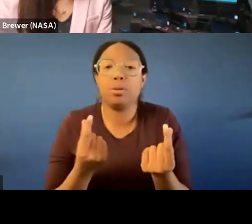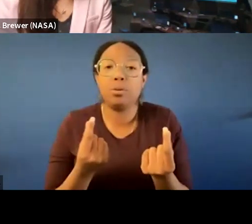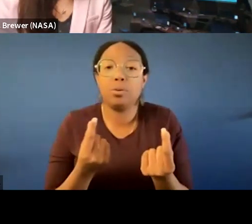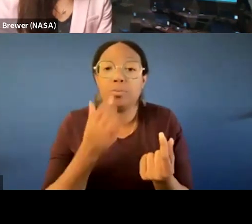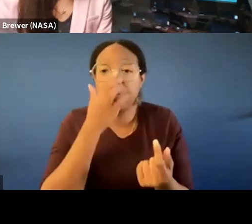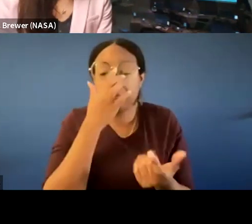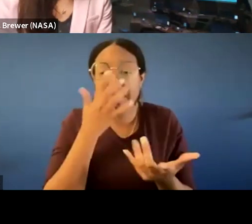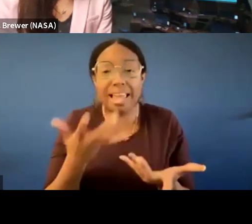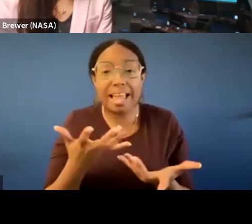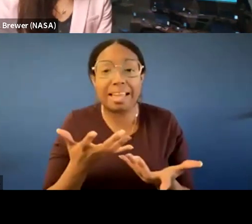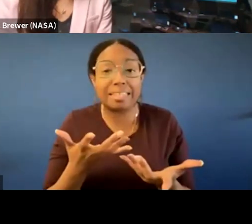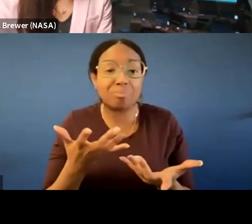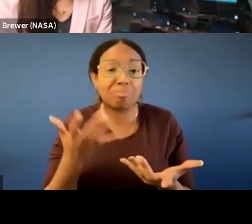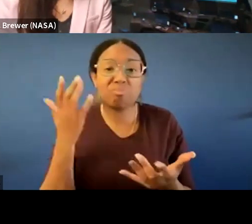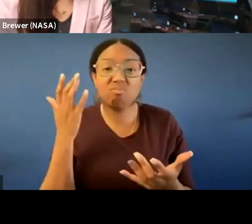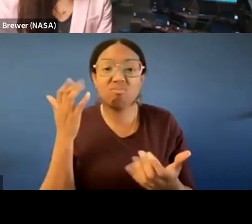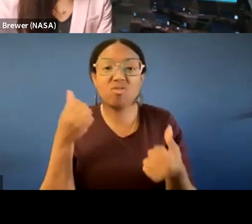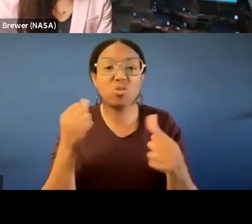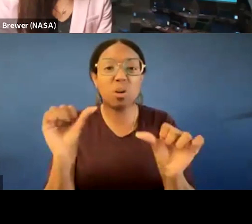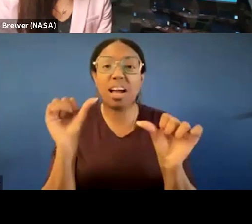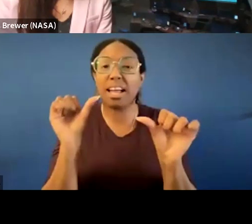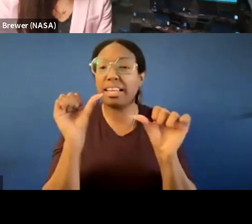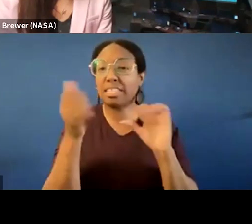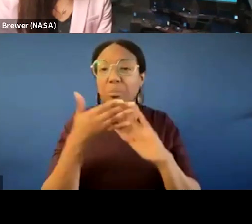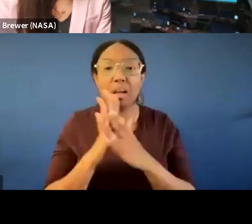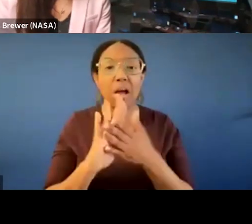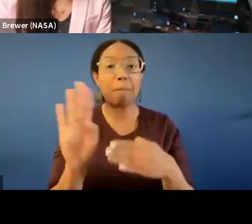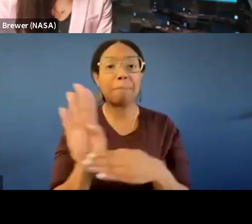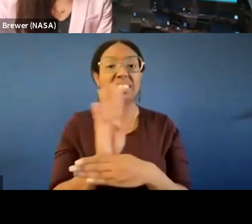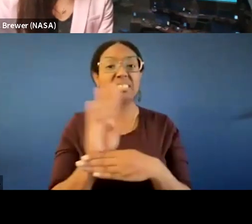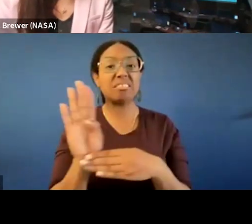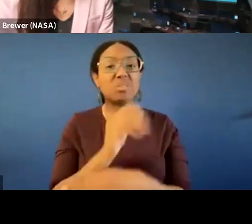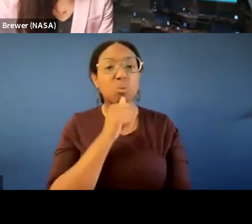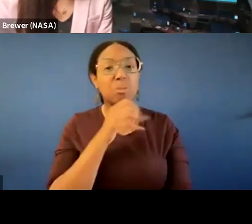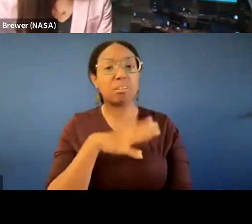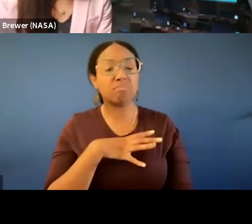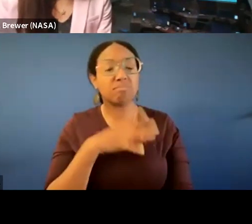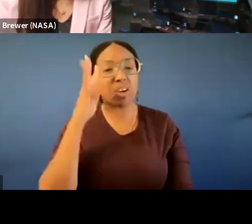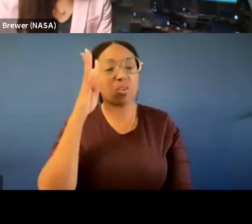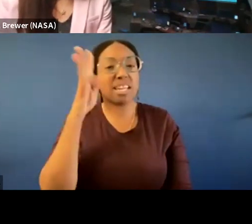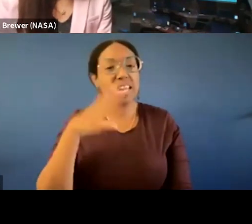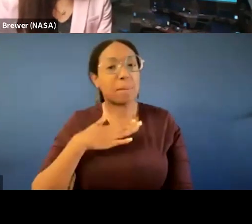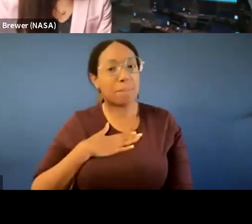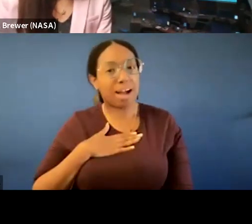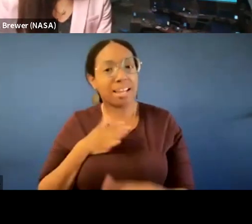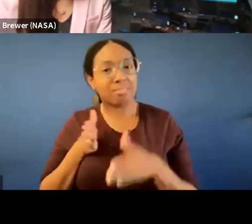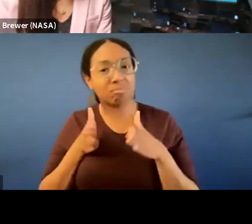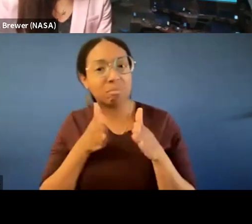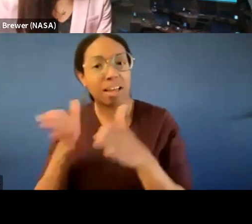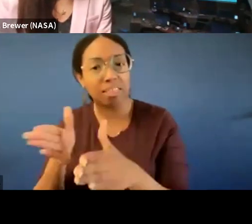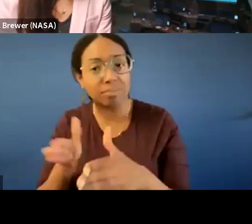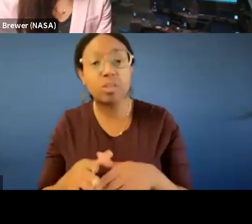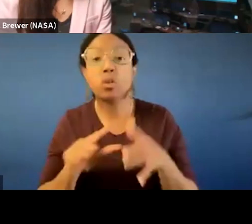is be entrepreneurial and pave your own path. And so I founded Thinking Cap in